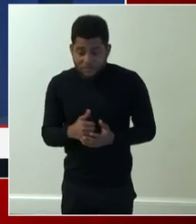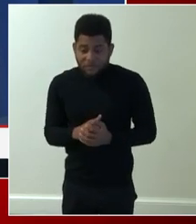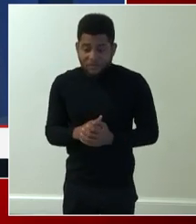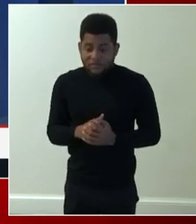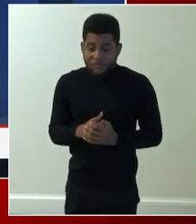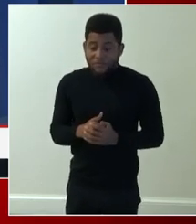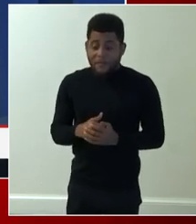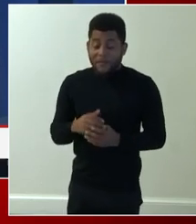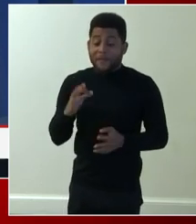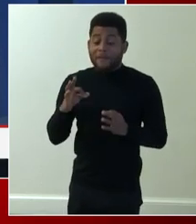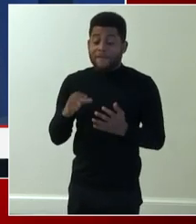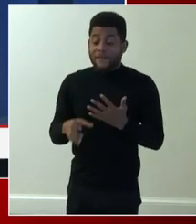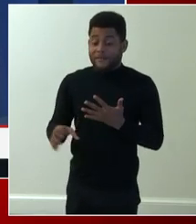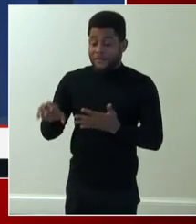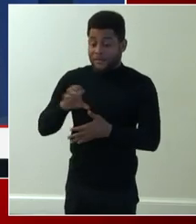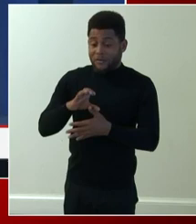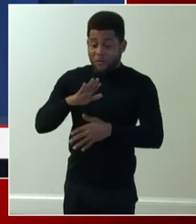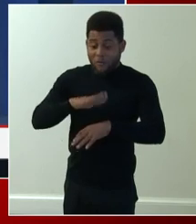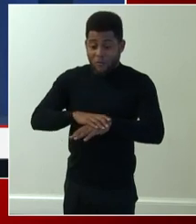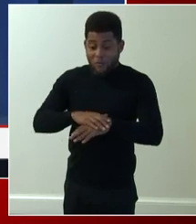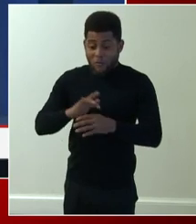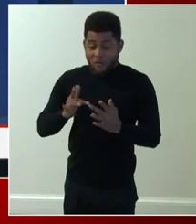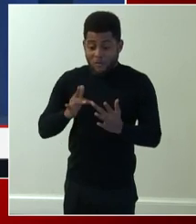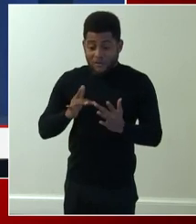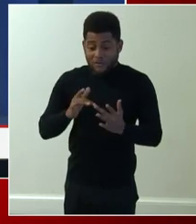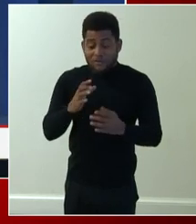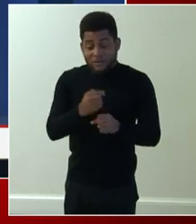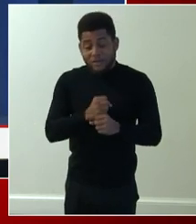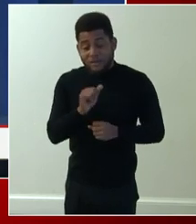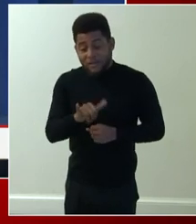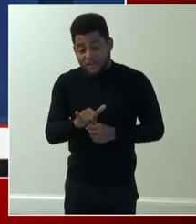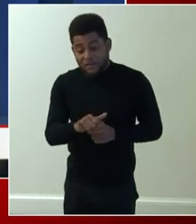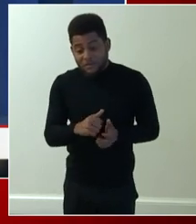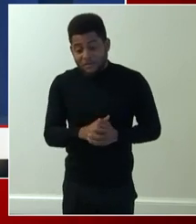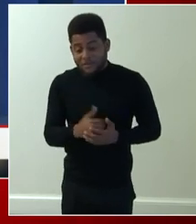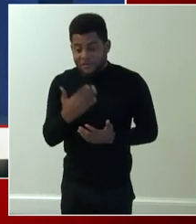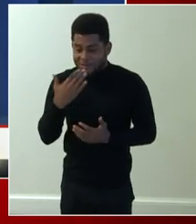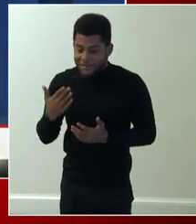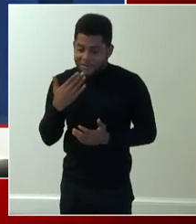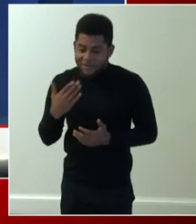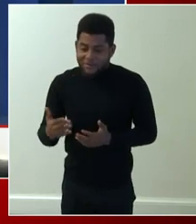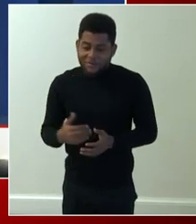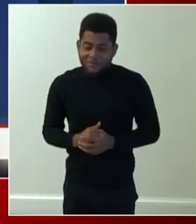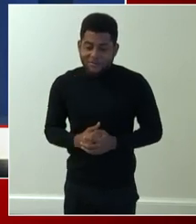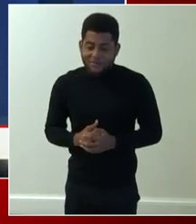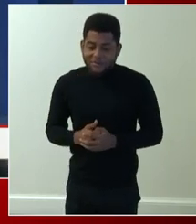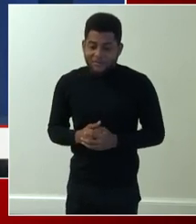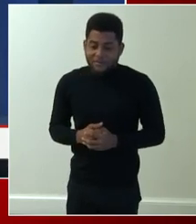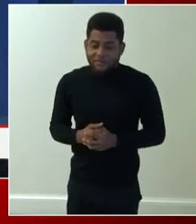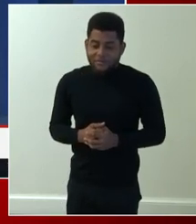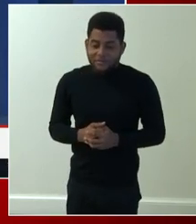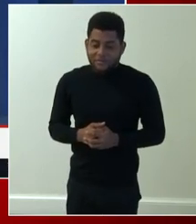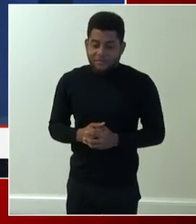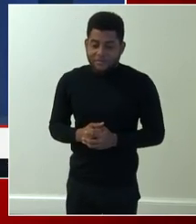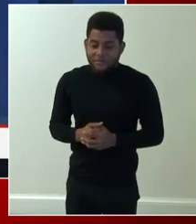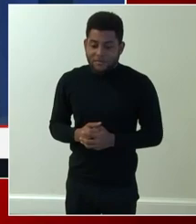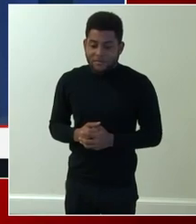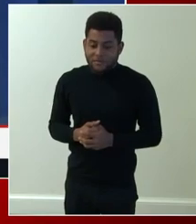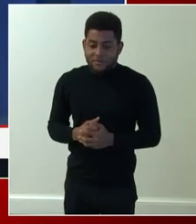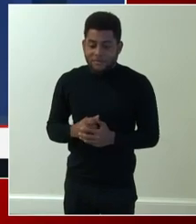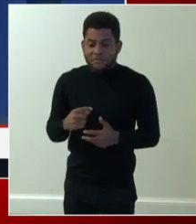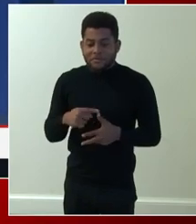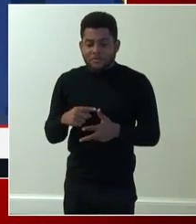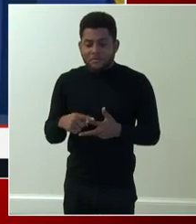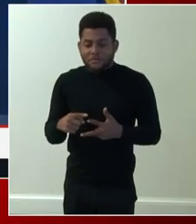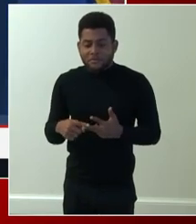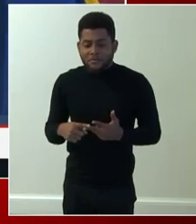laid out on our website, then yeah, they're absolutely doing the right thing. Thank you. Mm-hmm. Stephanie and then Mark. Mayor Bowser, there's